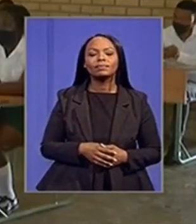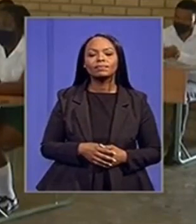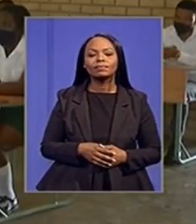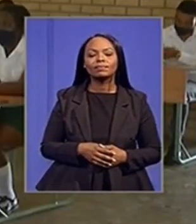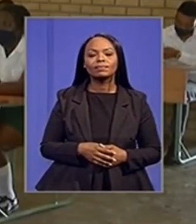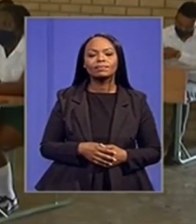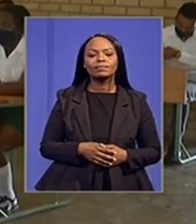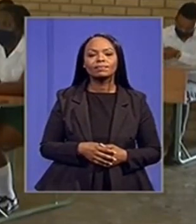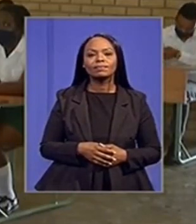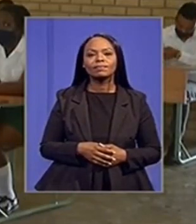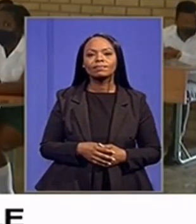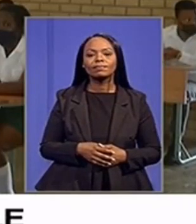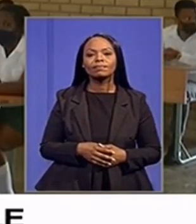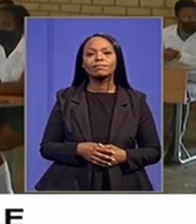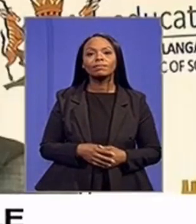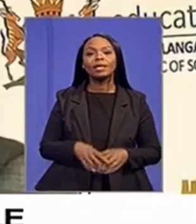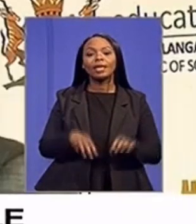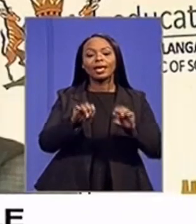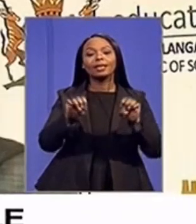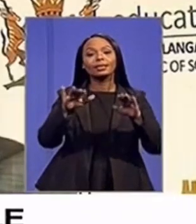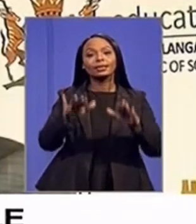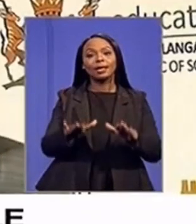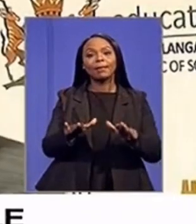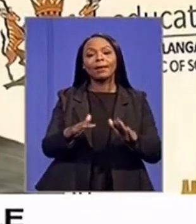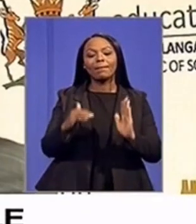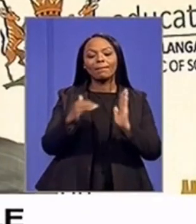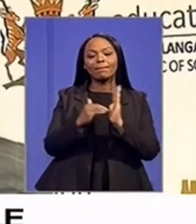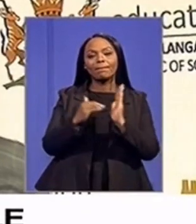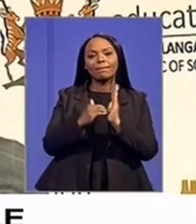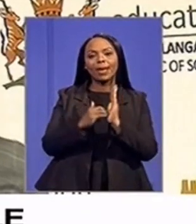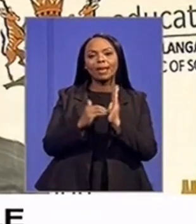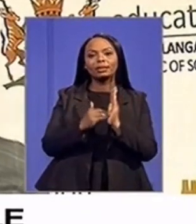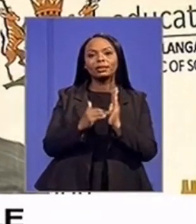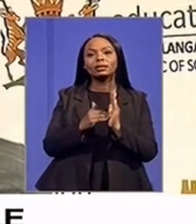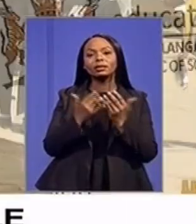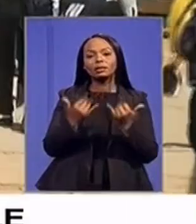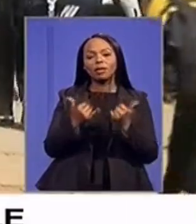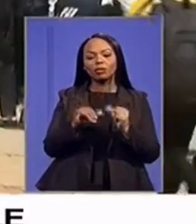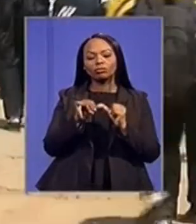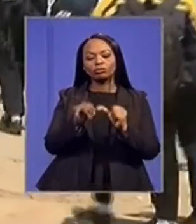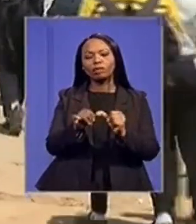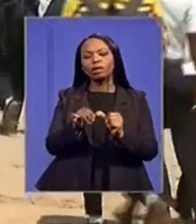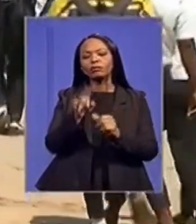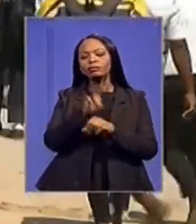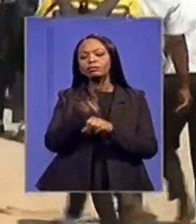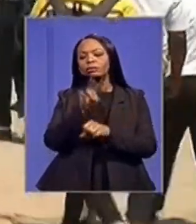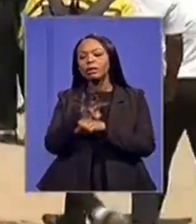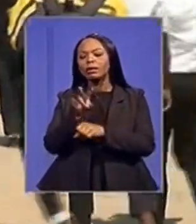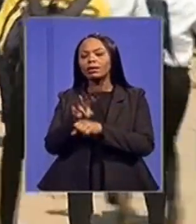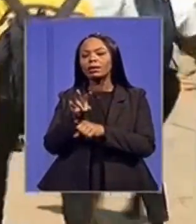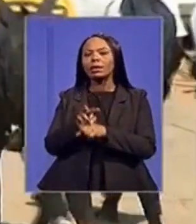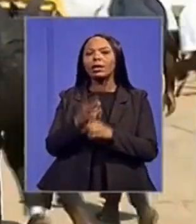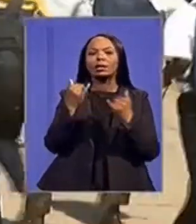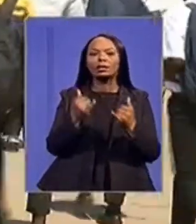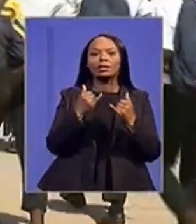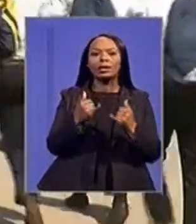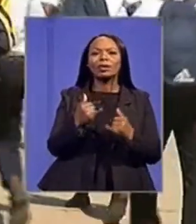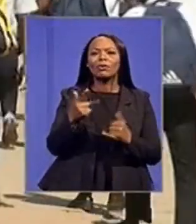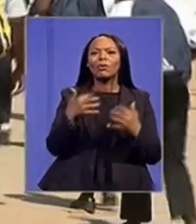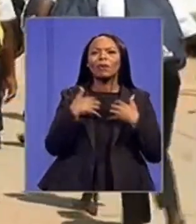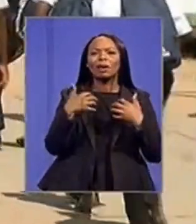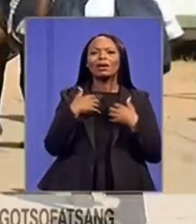ha sephetho sa dihlahlobo tsa matriki ho tswela pele mme barutwana ba ngongoreiswa ke nako eo sephetho se tlang ho phatlalatswa